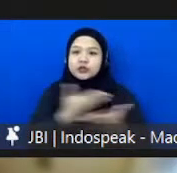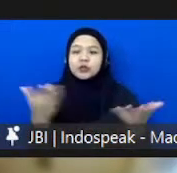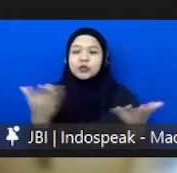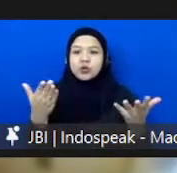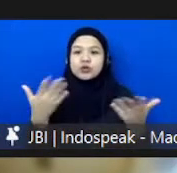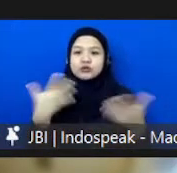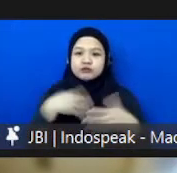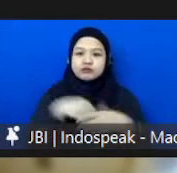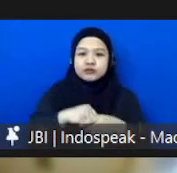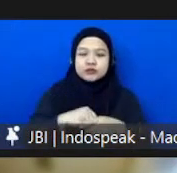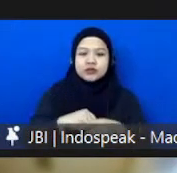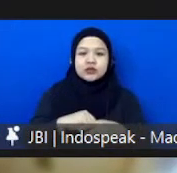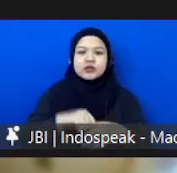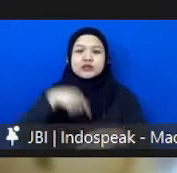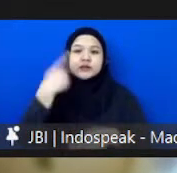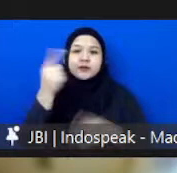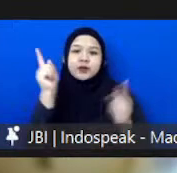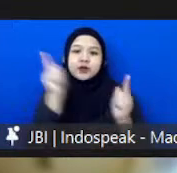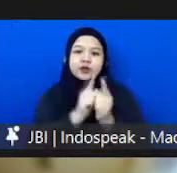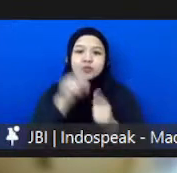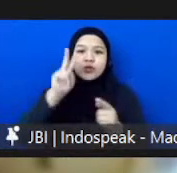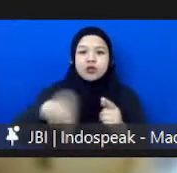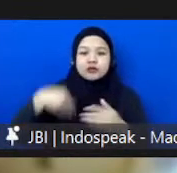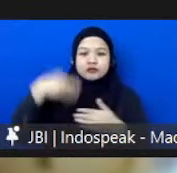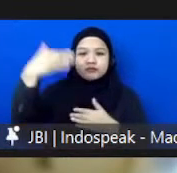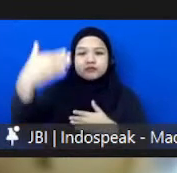in person. Thank you and goodbye.